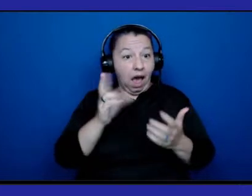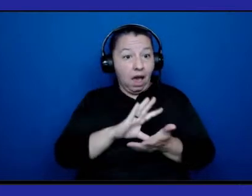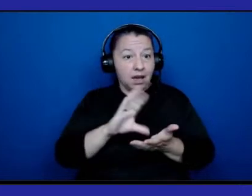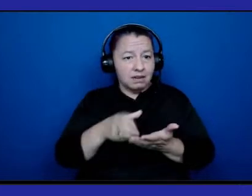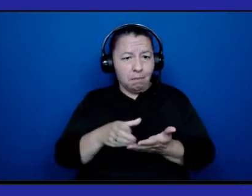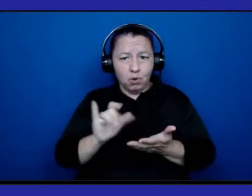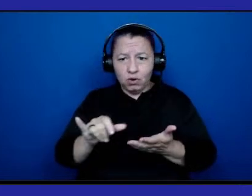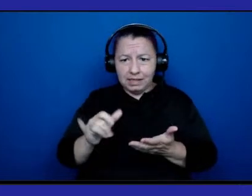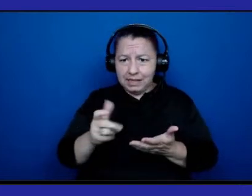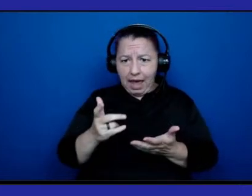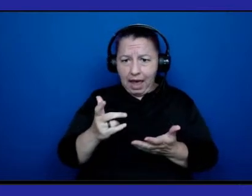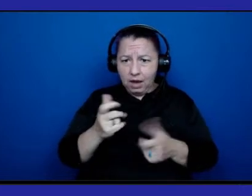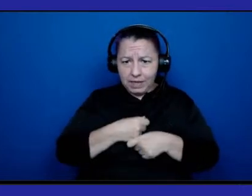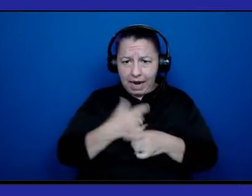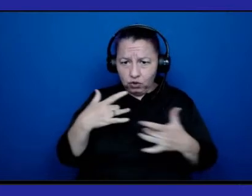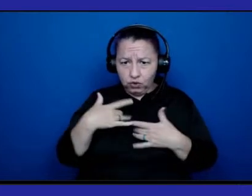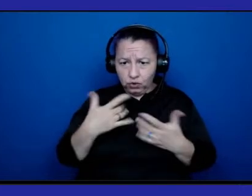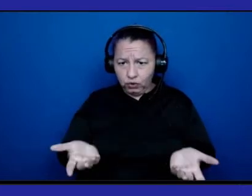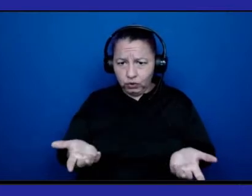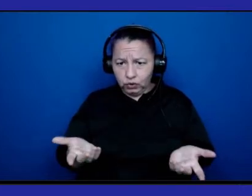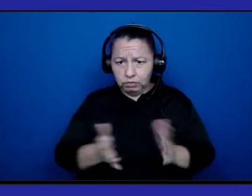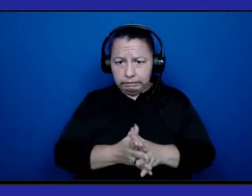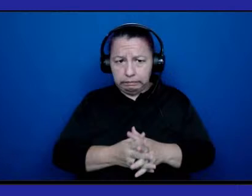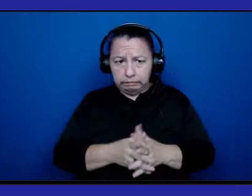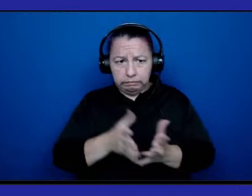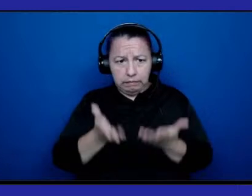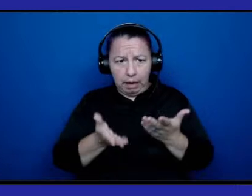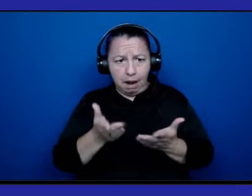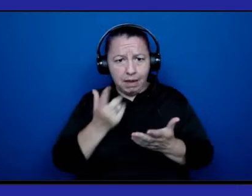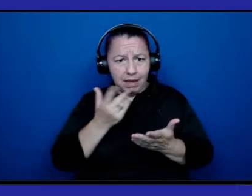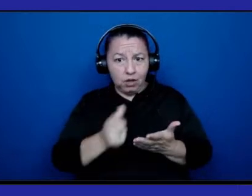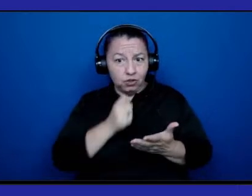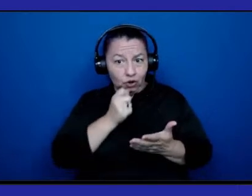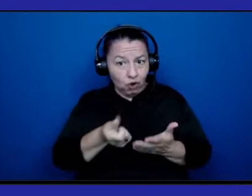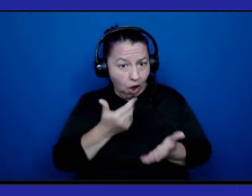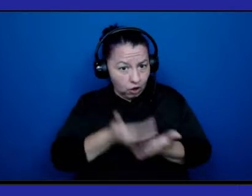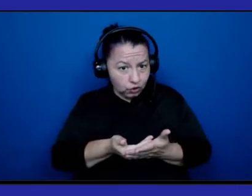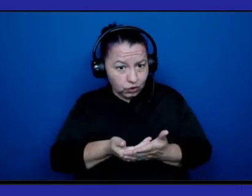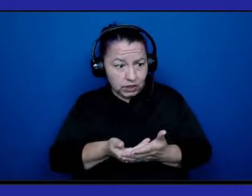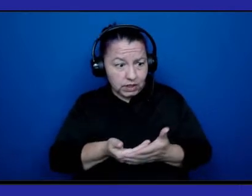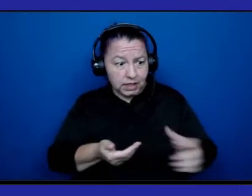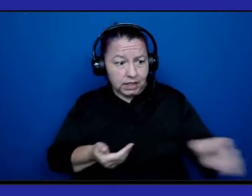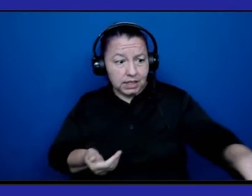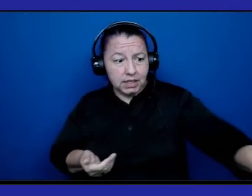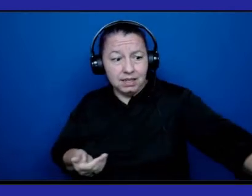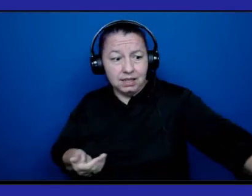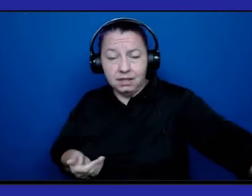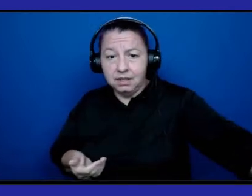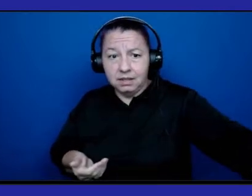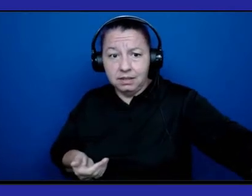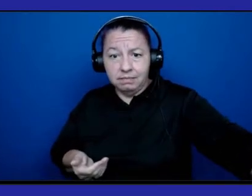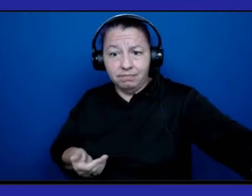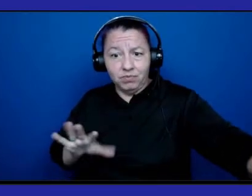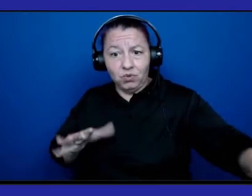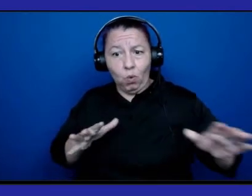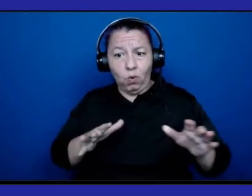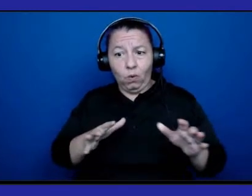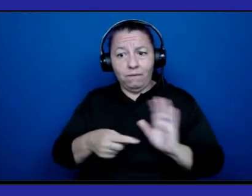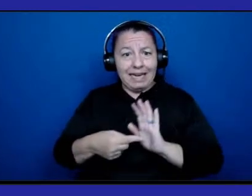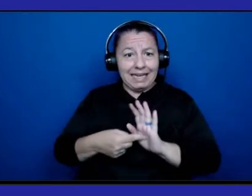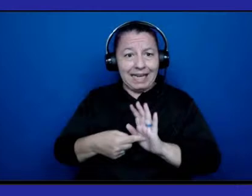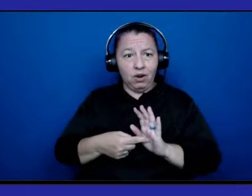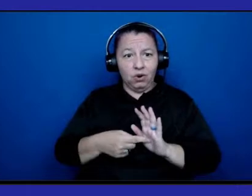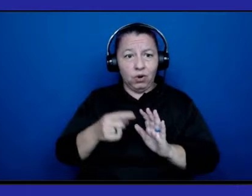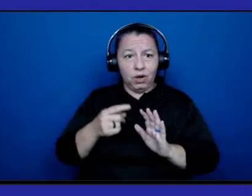concern that maybe like things are not good, right? And is that it's sort of an indicator in two ways?